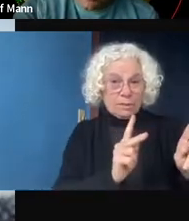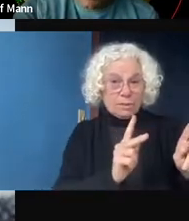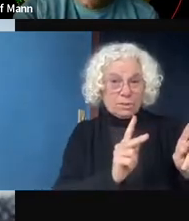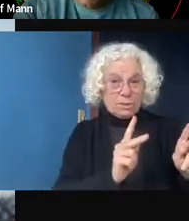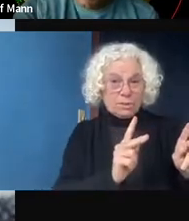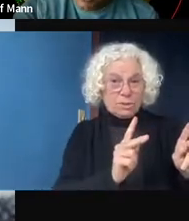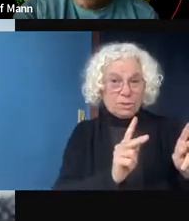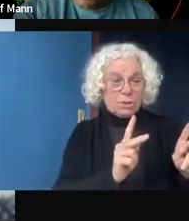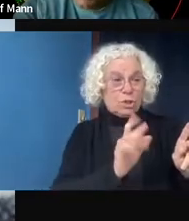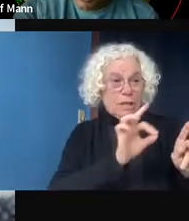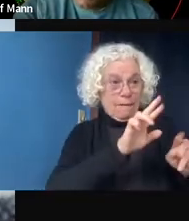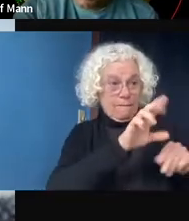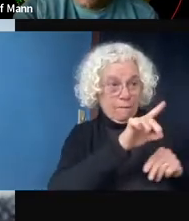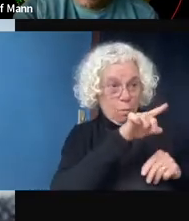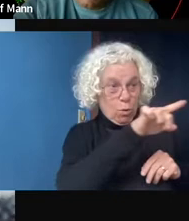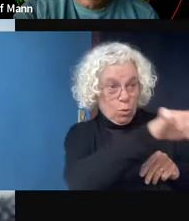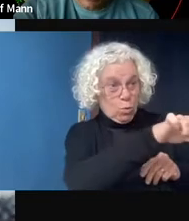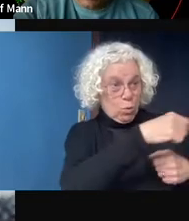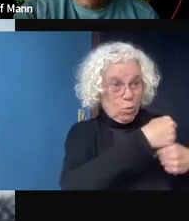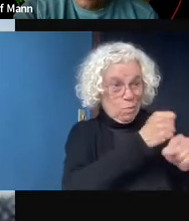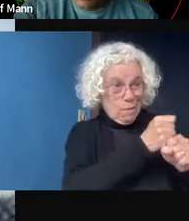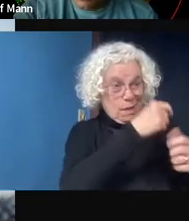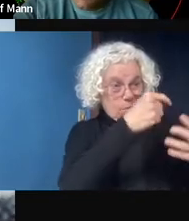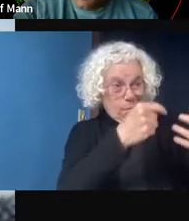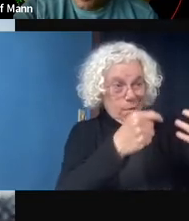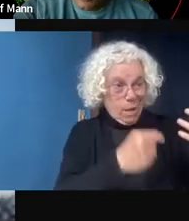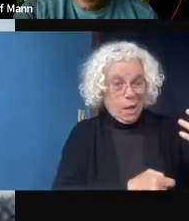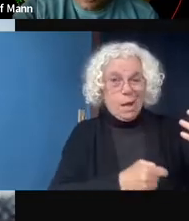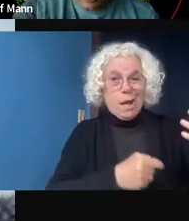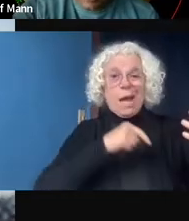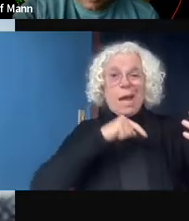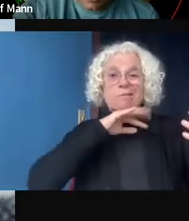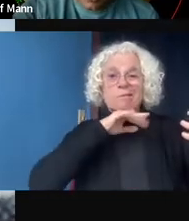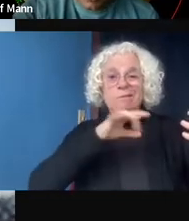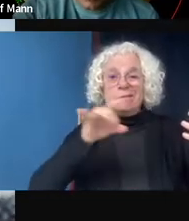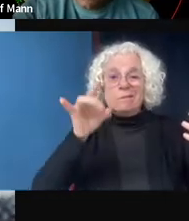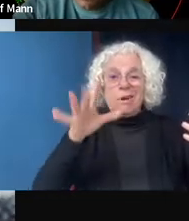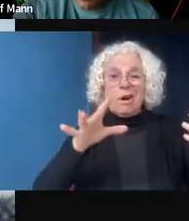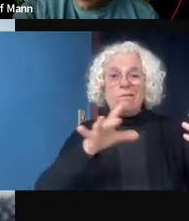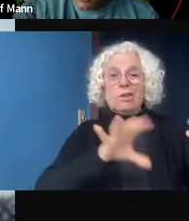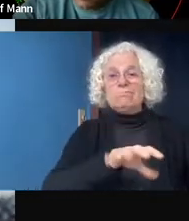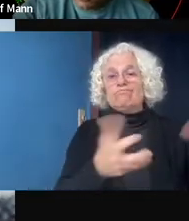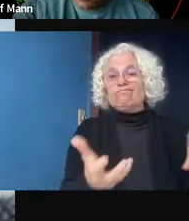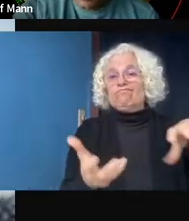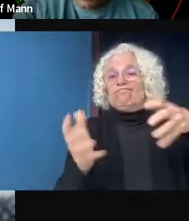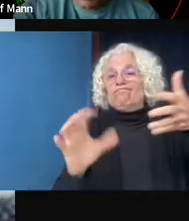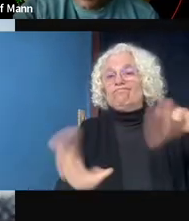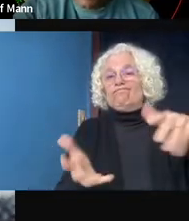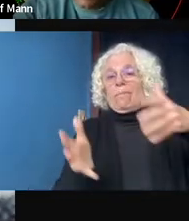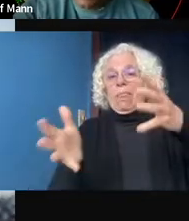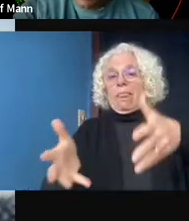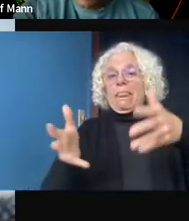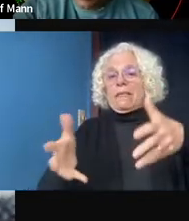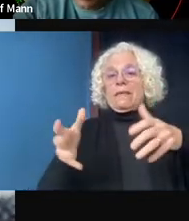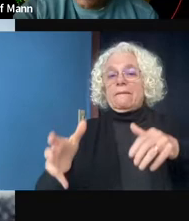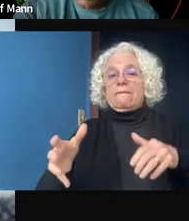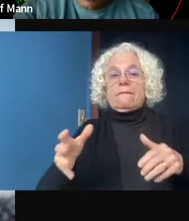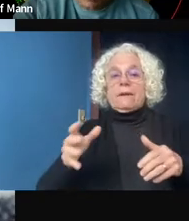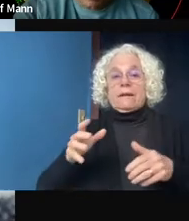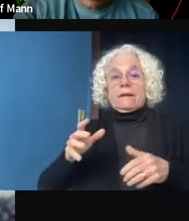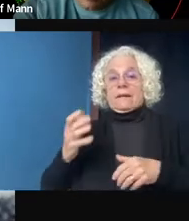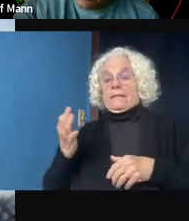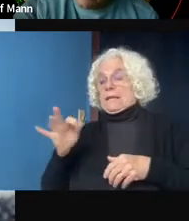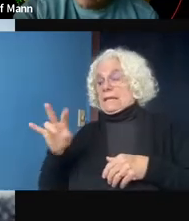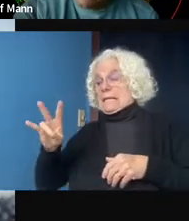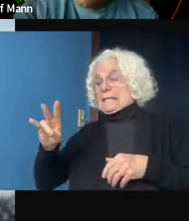to allow Ford to dump this toxic waste in our community. In 1970 to 71, the state of New Jersey issued